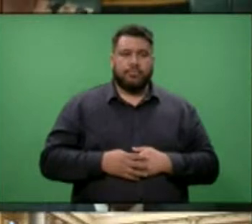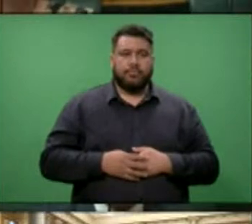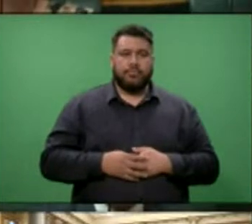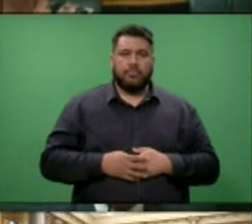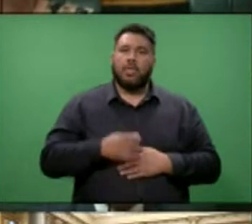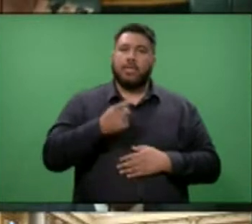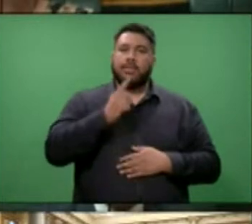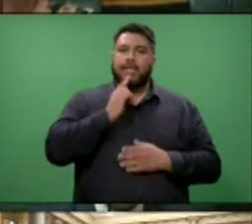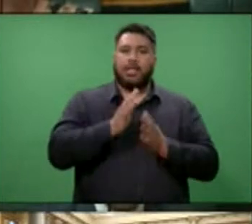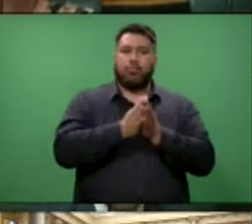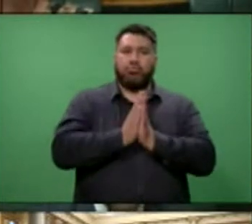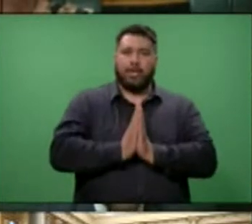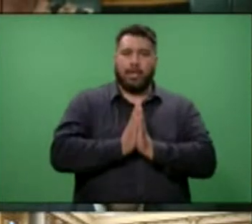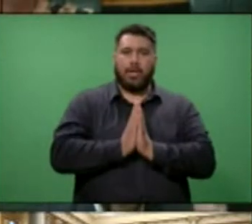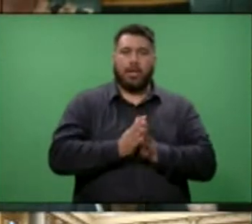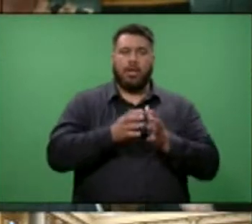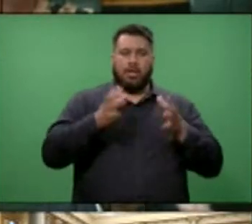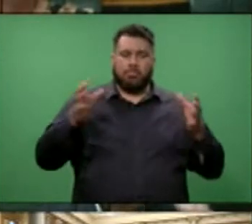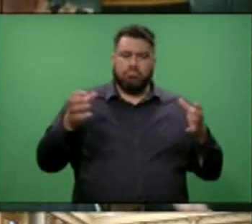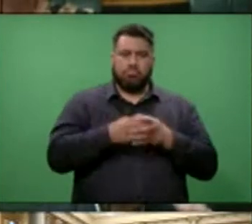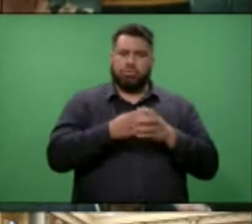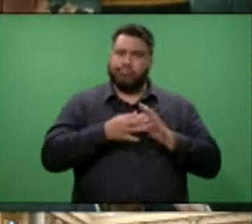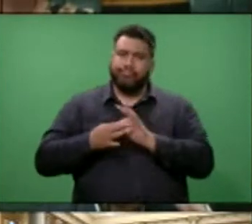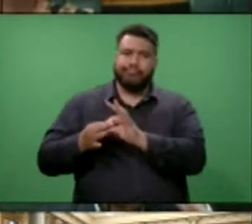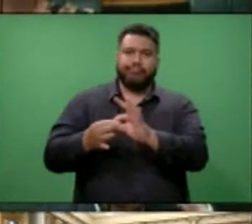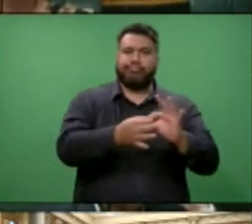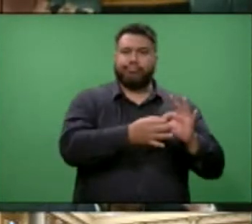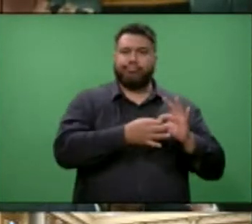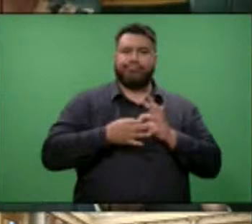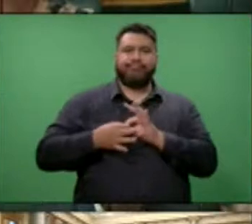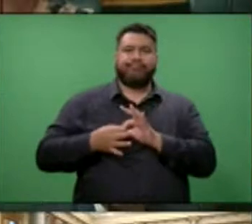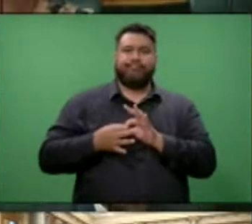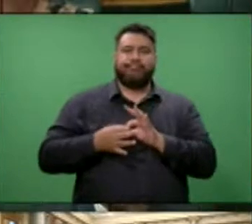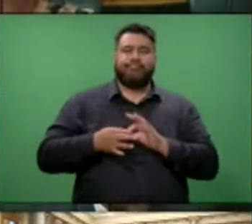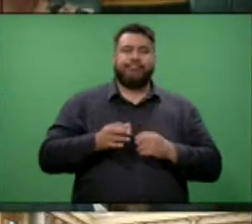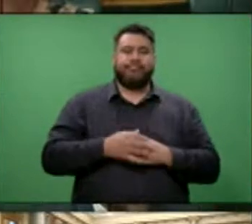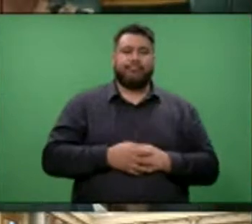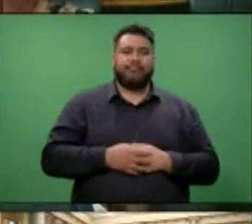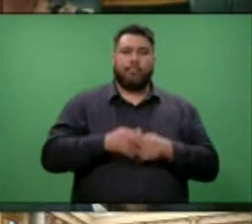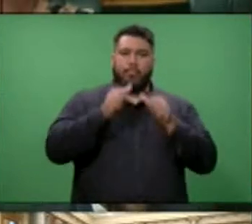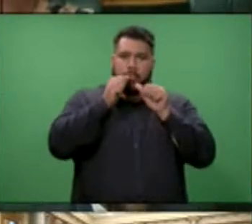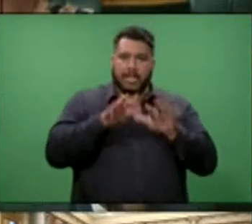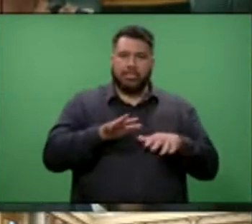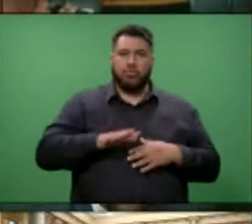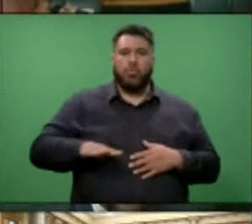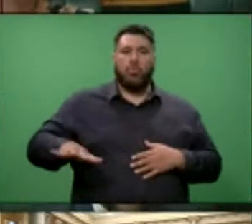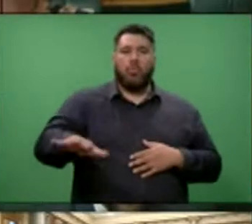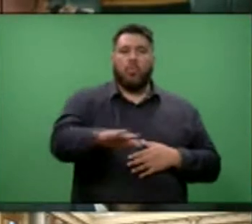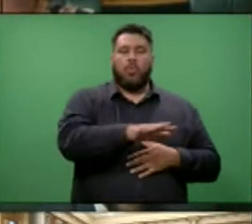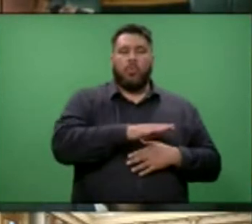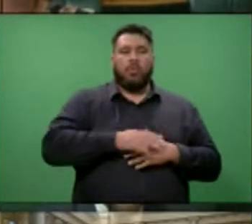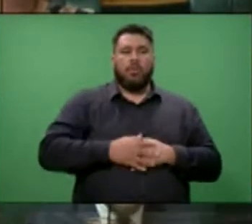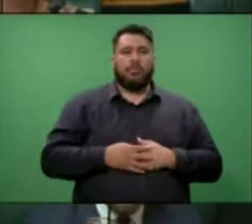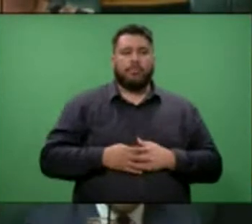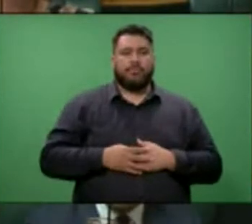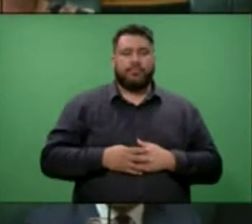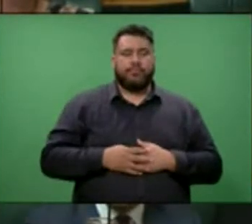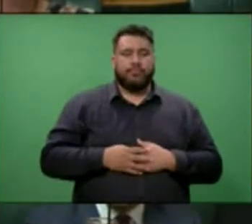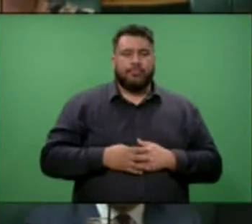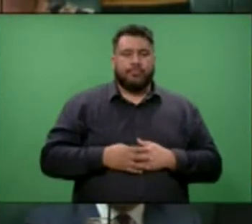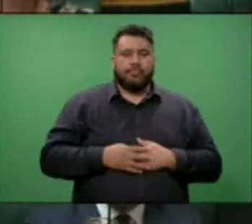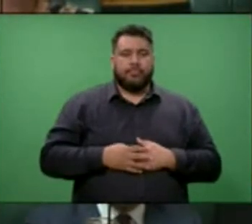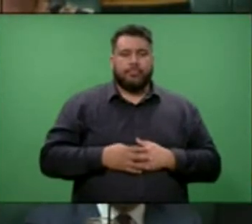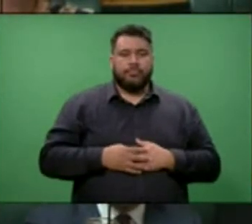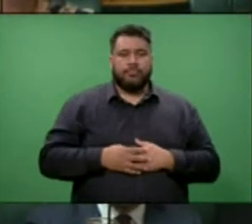tīna. Haumi e, hui e, tāe ki e. E te māngai o te whare tēnei takumihi tuatahi